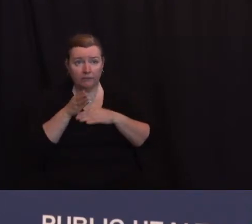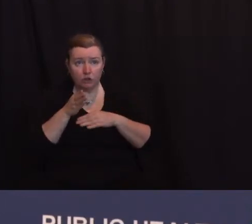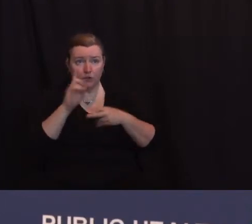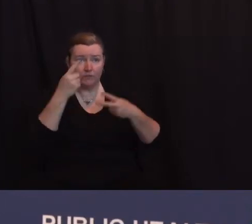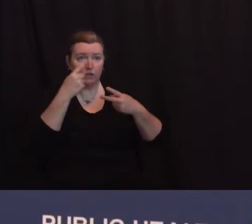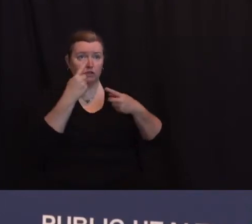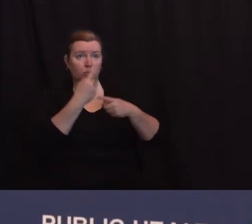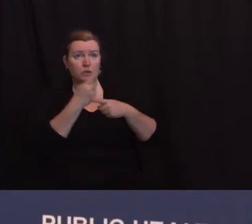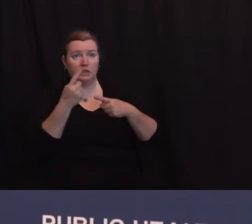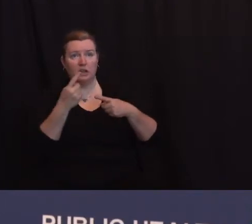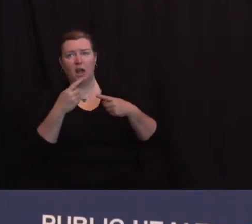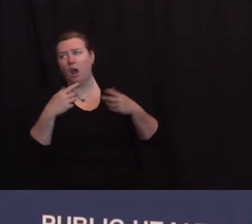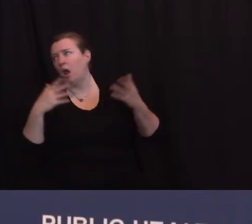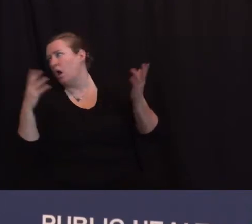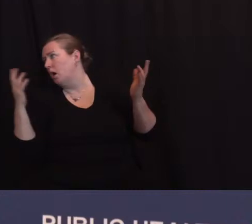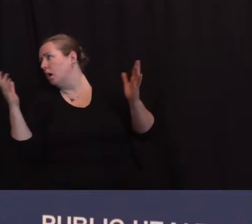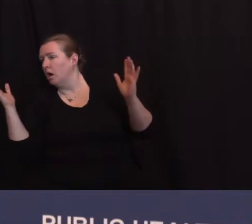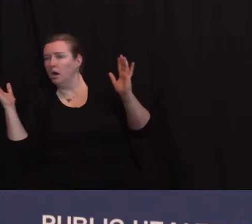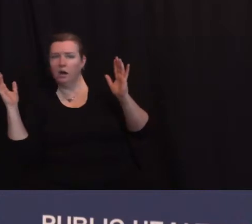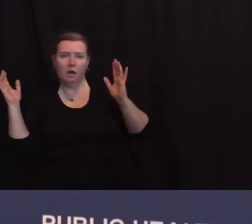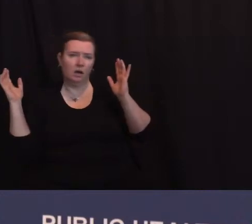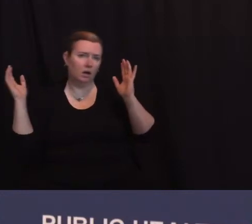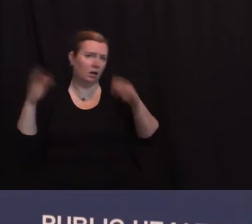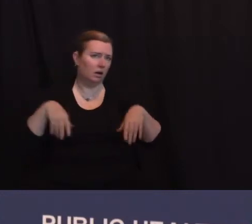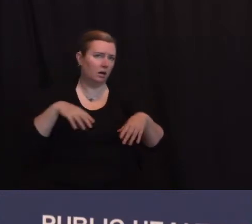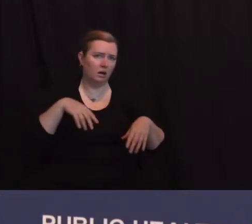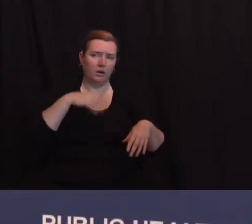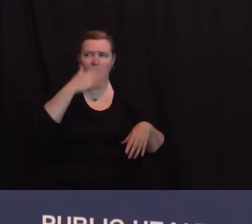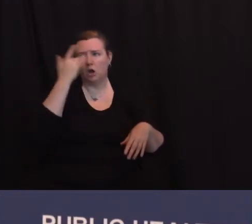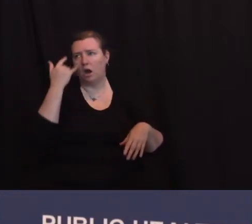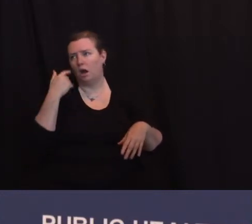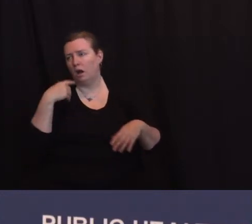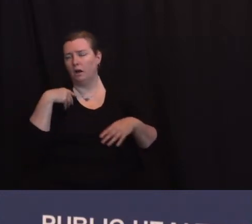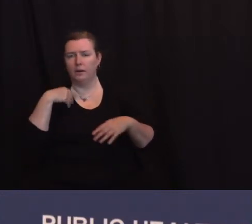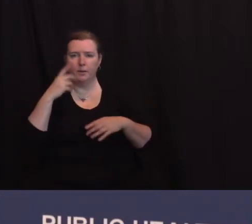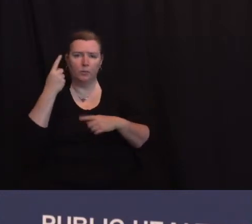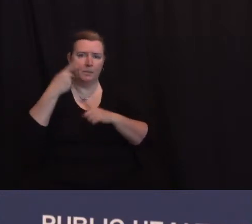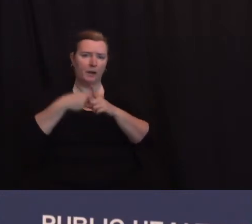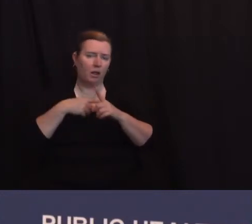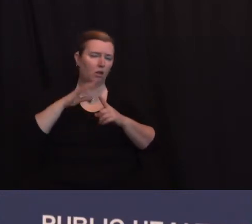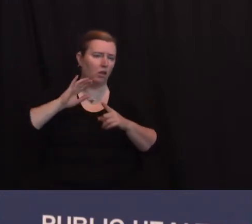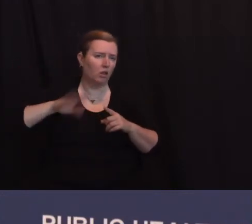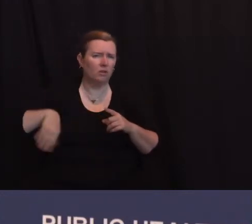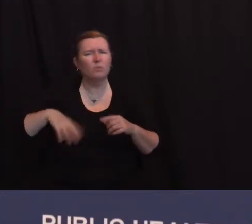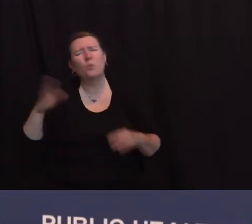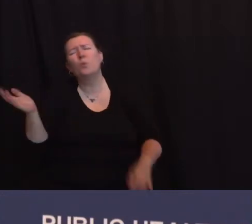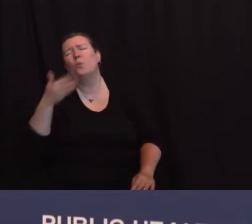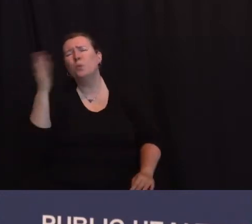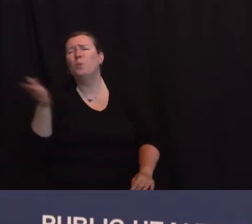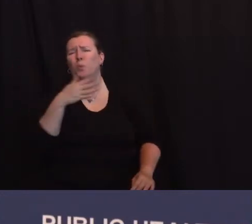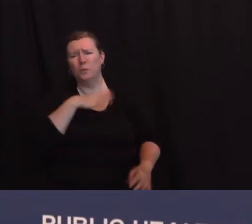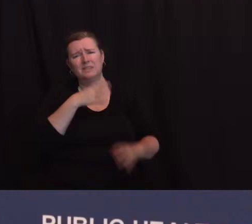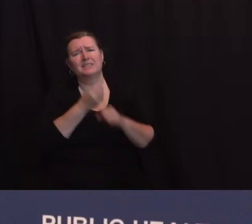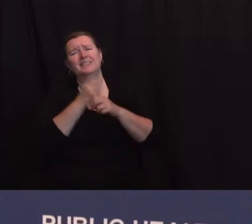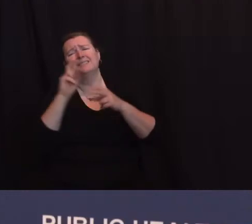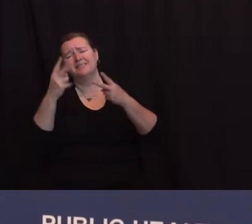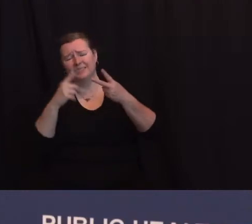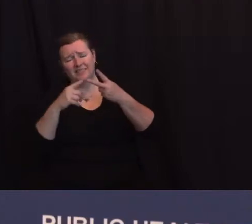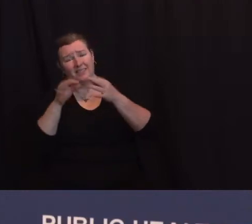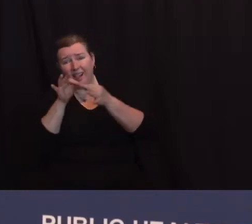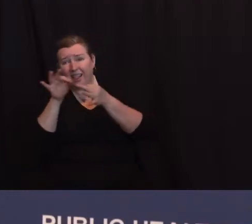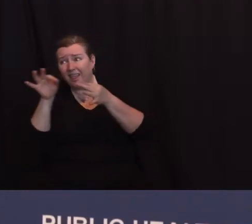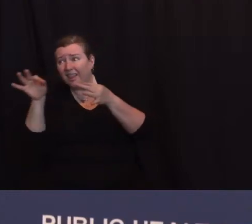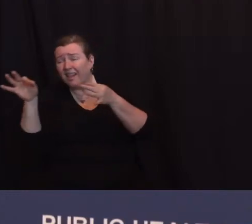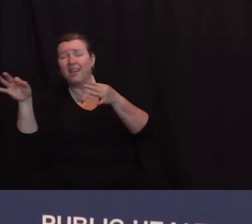now, I've already missed a month, and why bother now? I would still encourage you that even with that delay, it is extremely